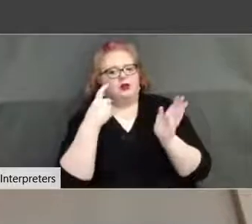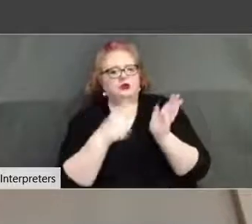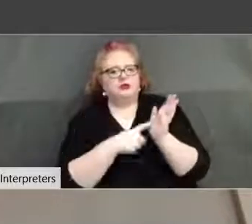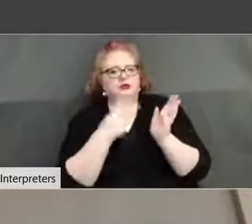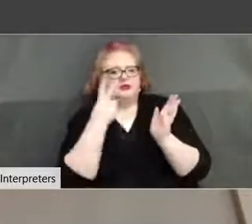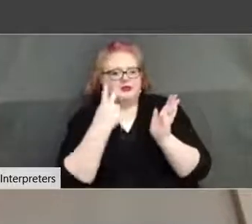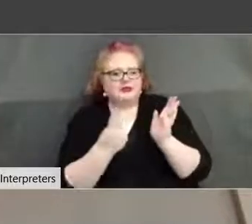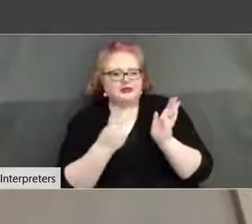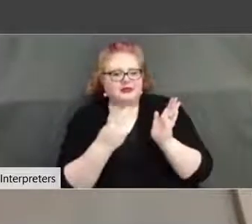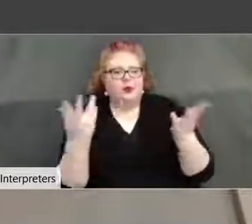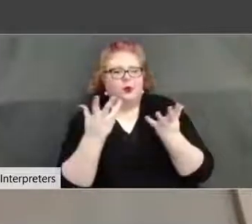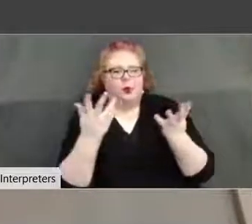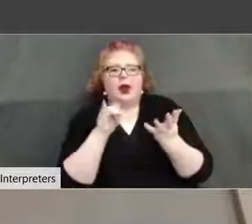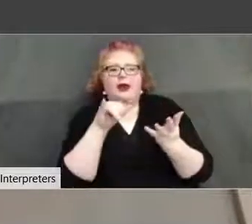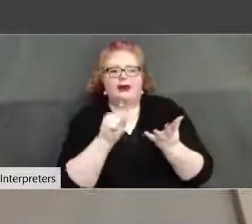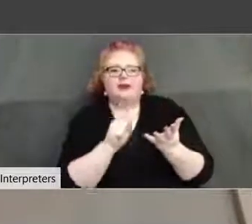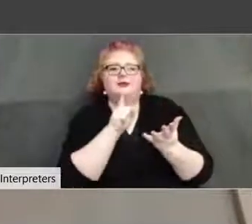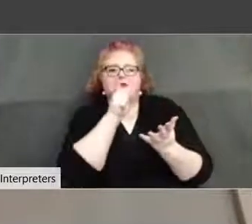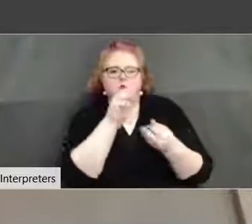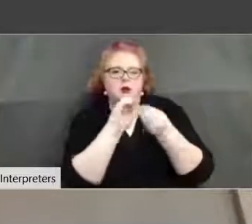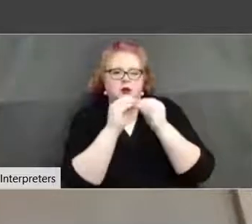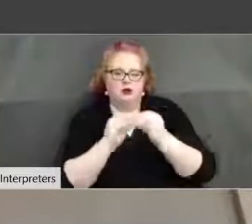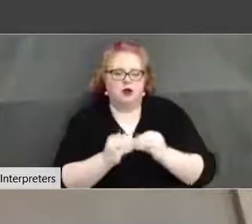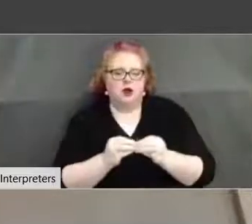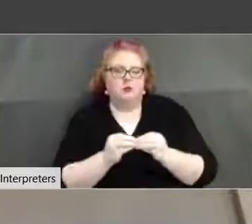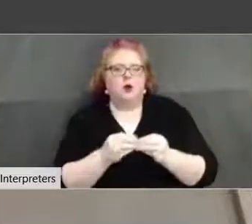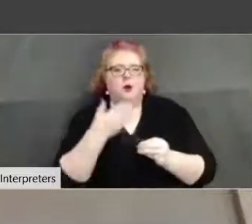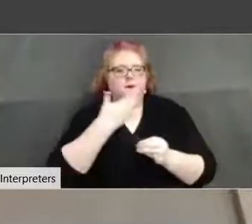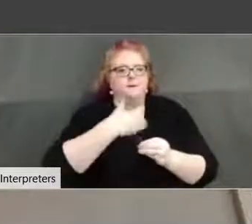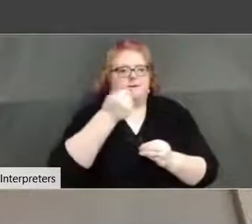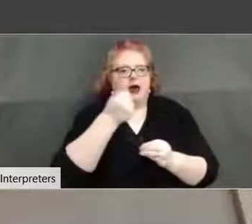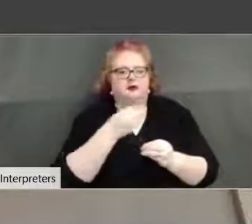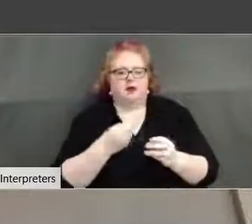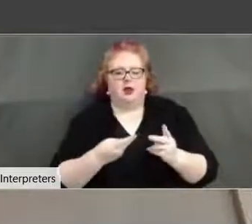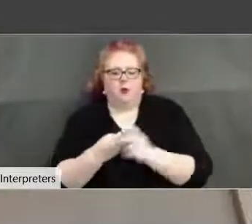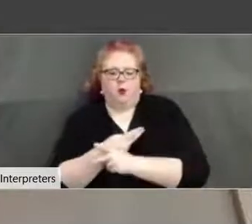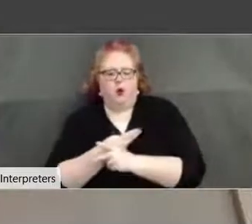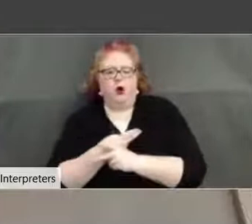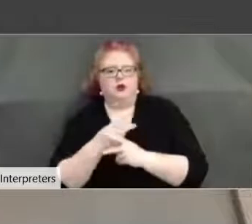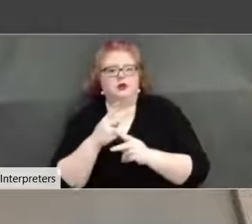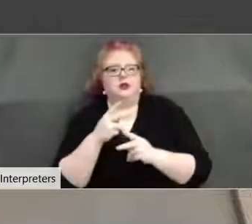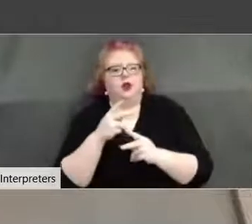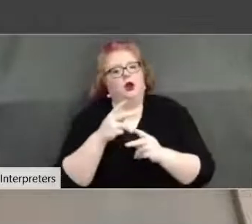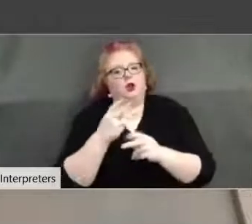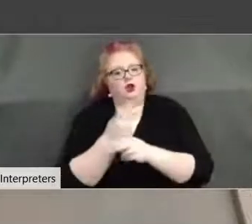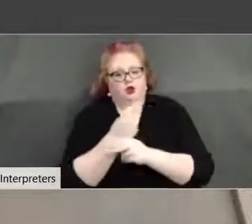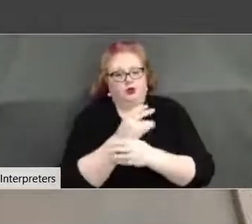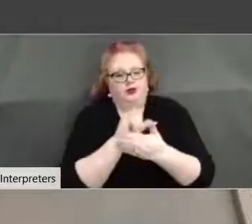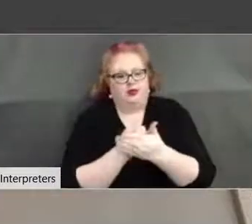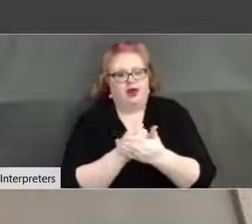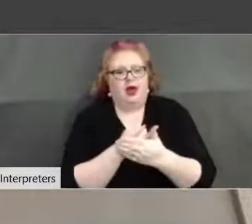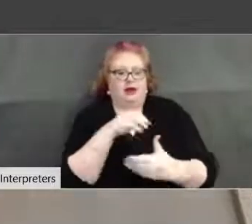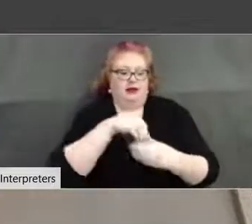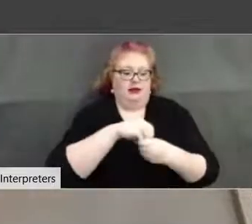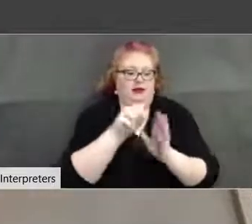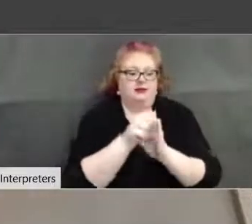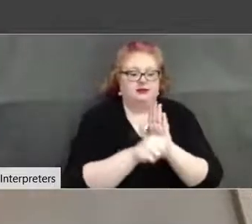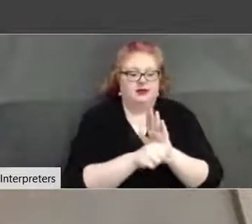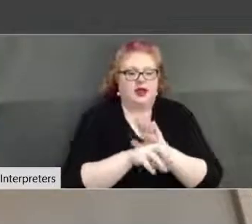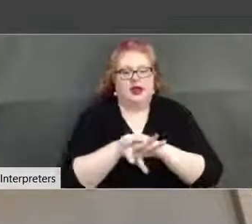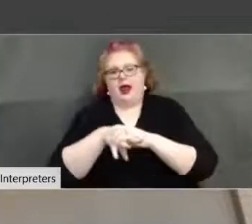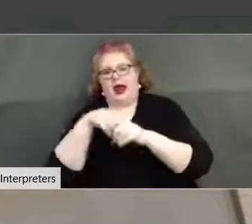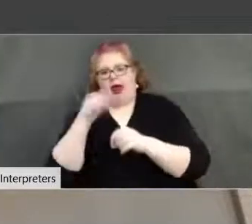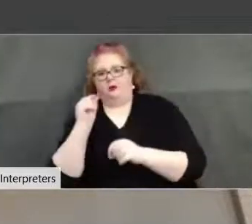are the hard data, what's the best and worst between the places that have been employed, not only within the state, but outside the state, where we've got some